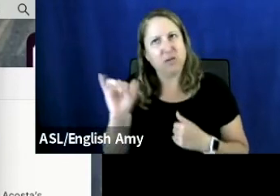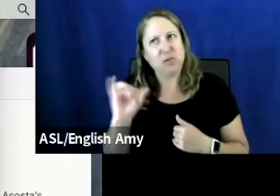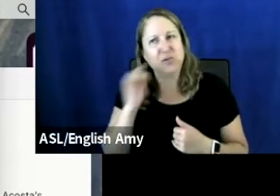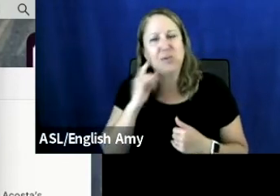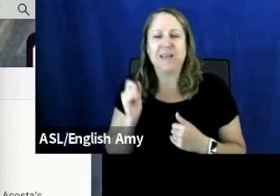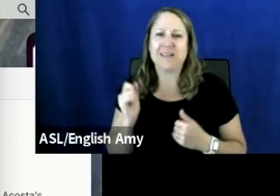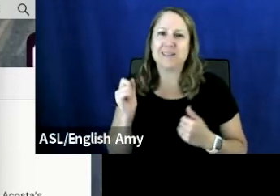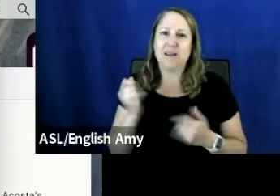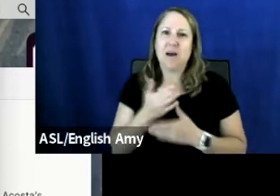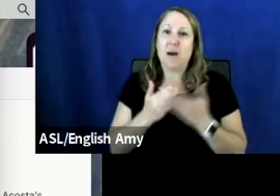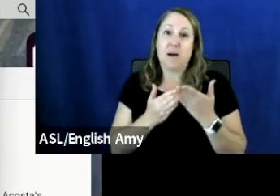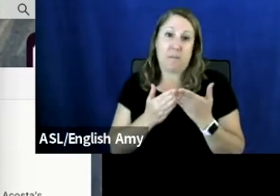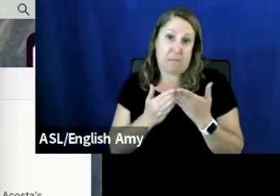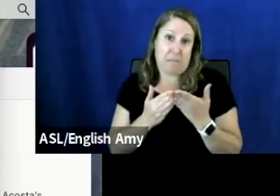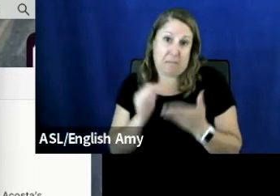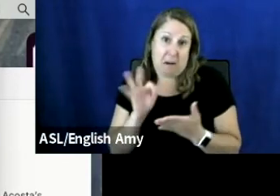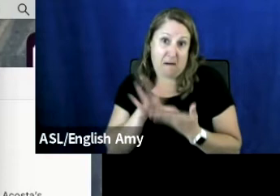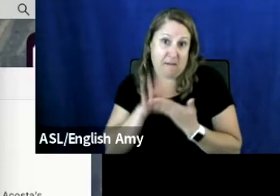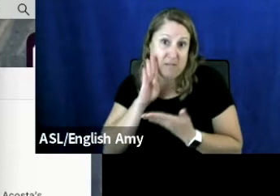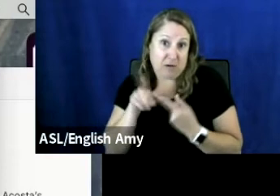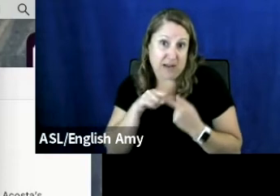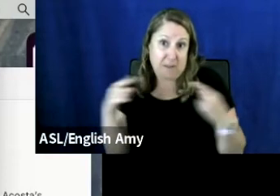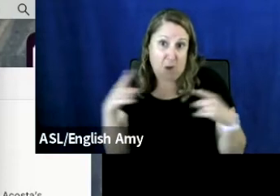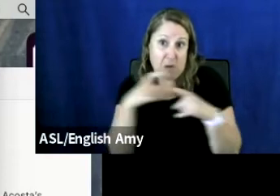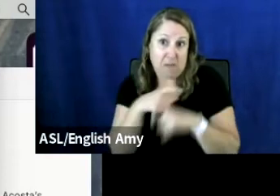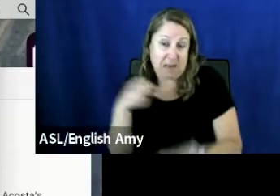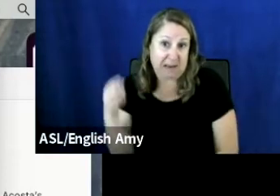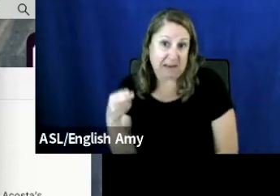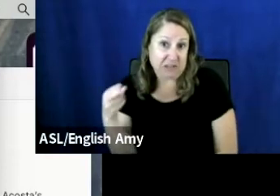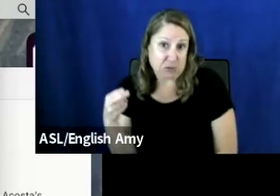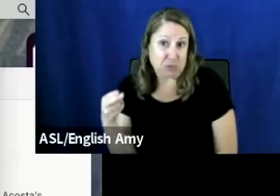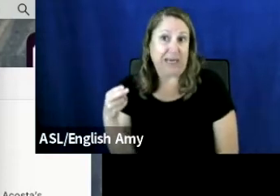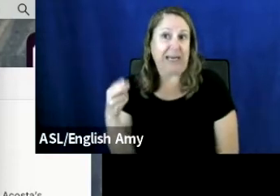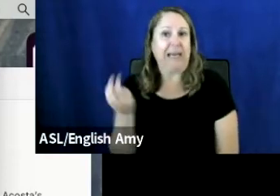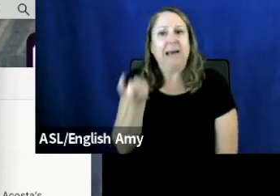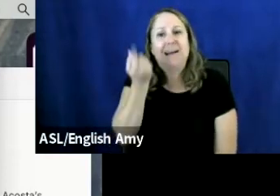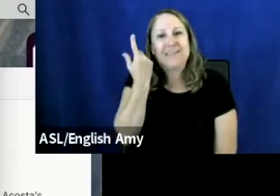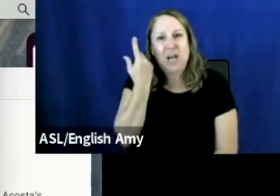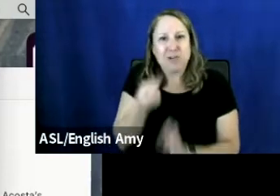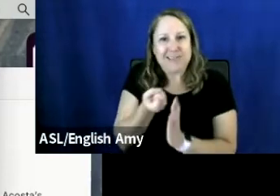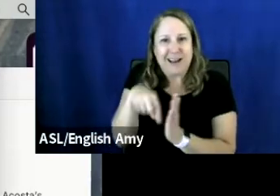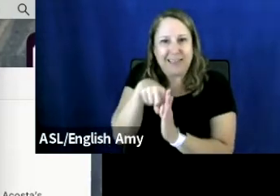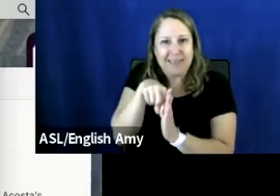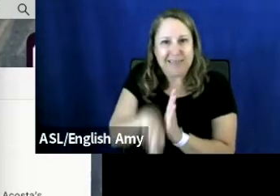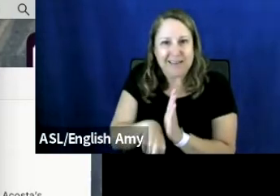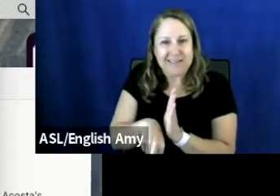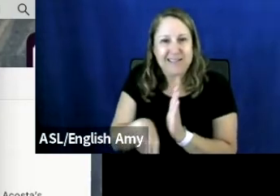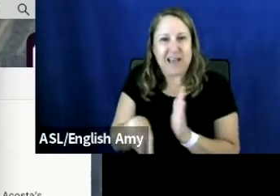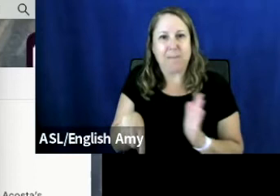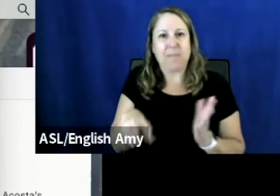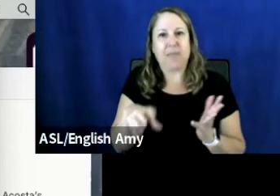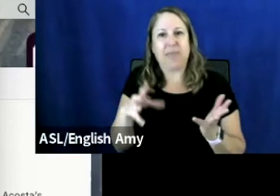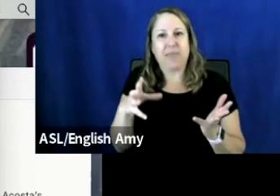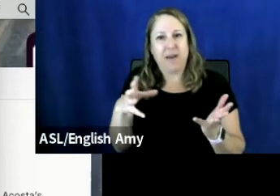of learning about really complicated history is understanding the depth and the, you know, oftentimes